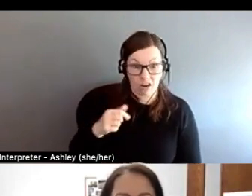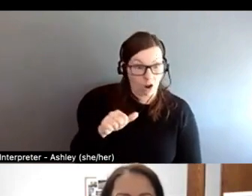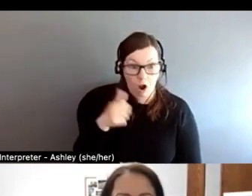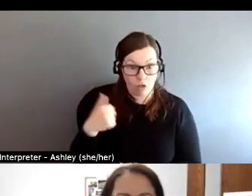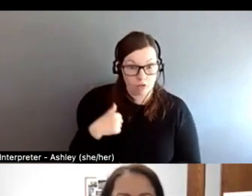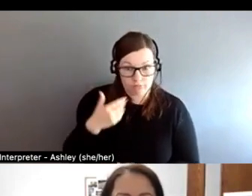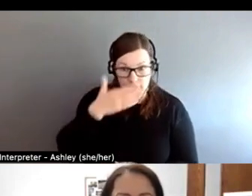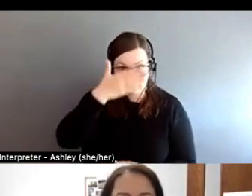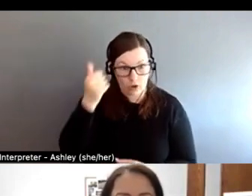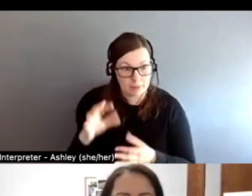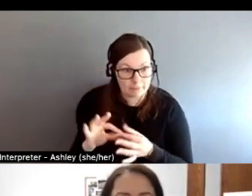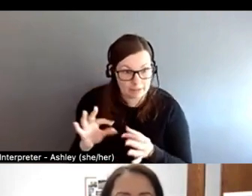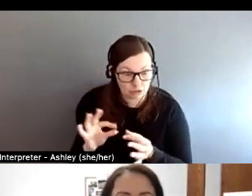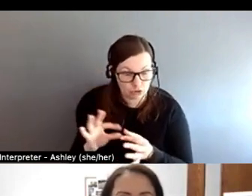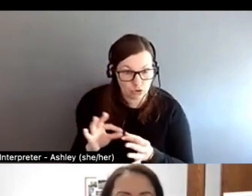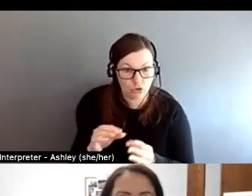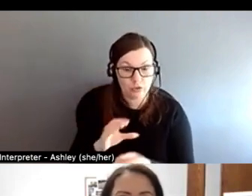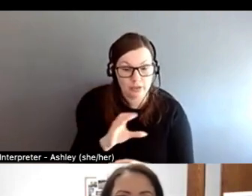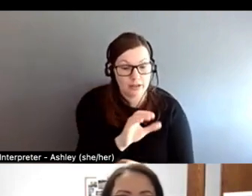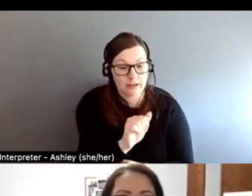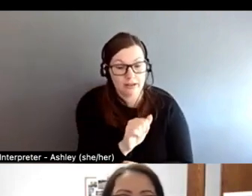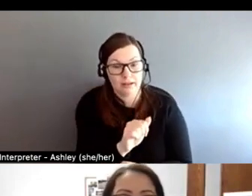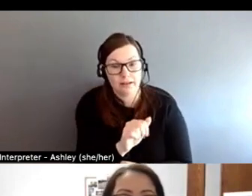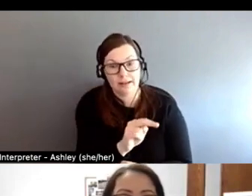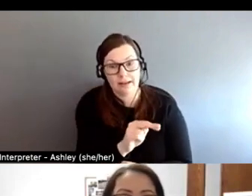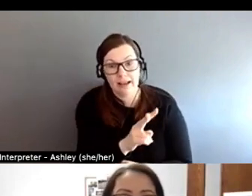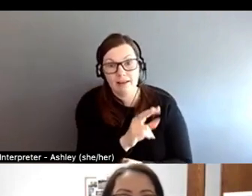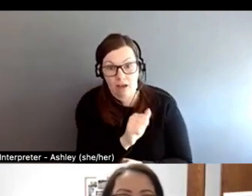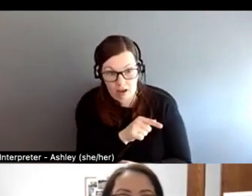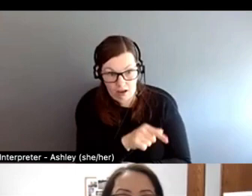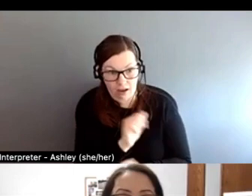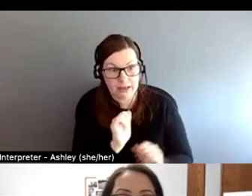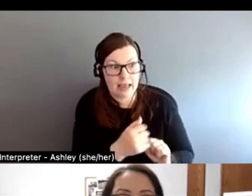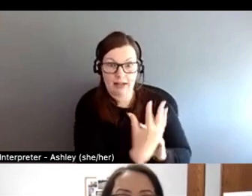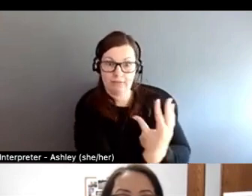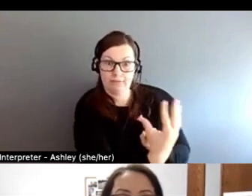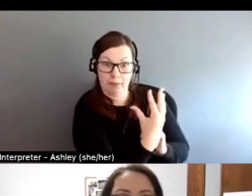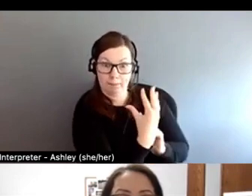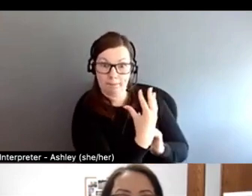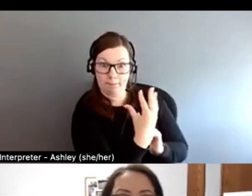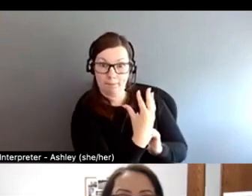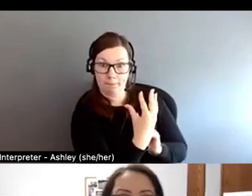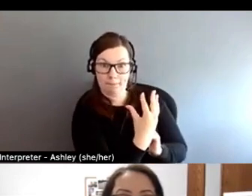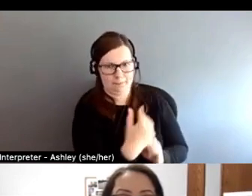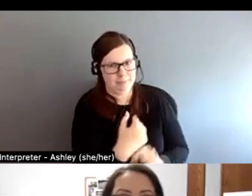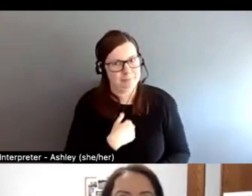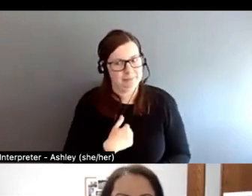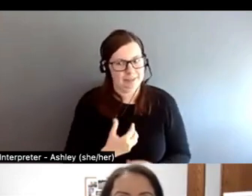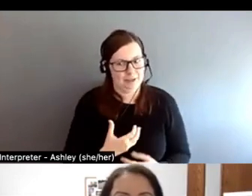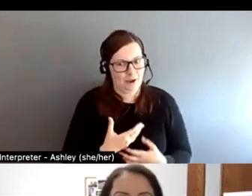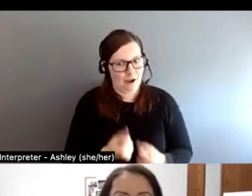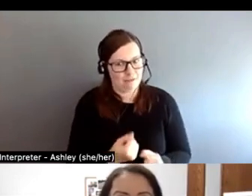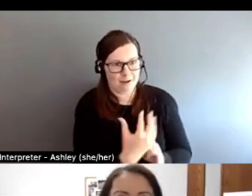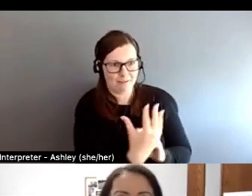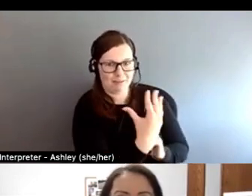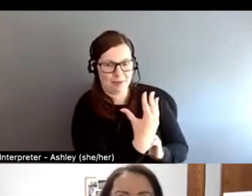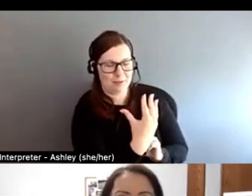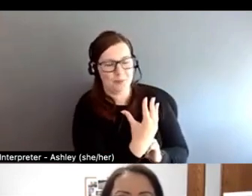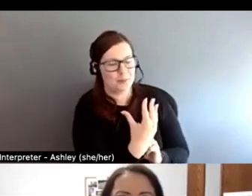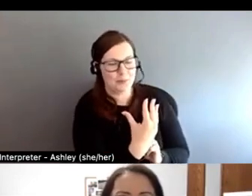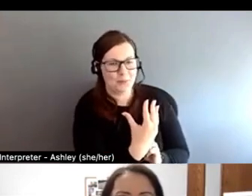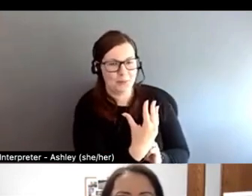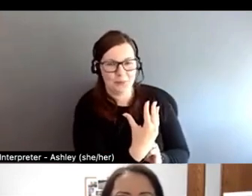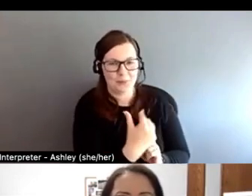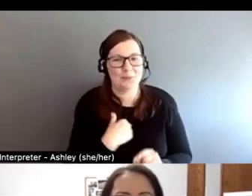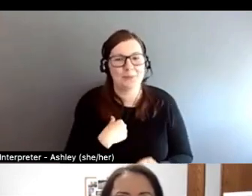Canva. I'm still not at that confidence level as yet, so I am still recording using my cell